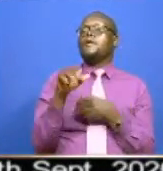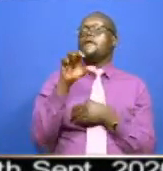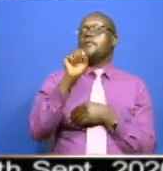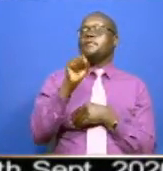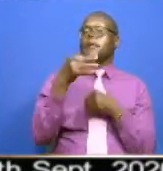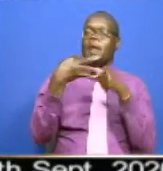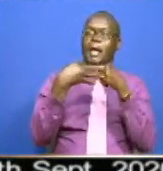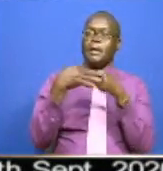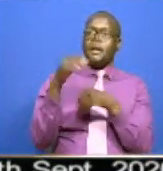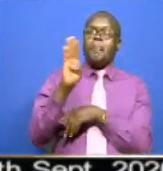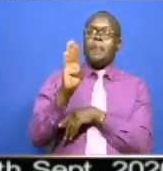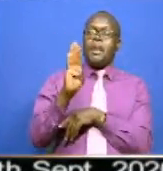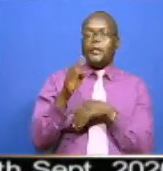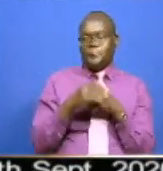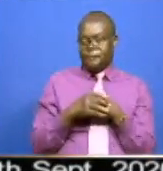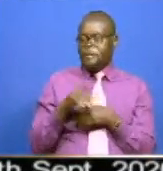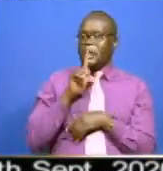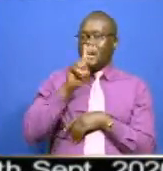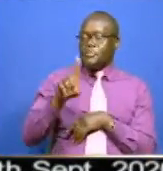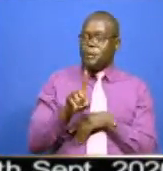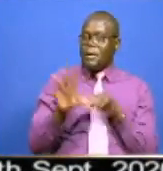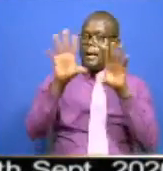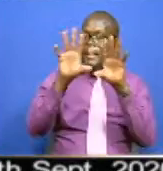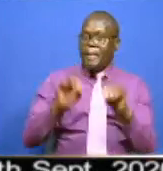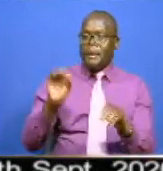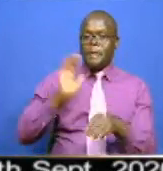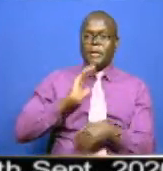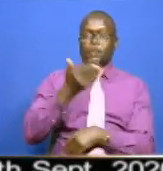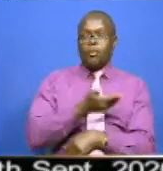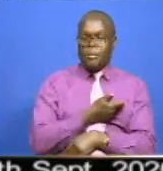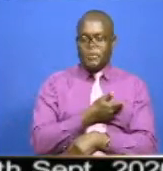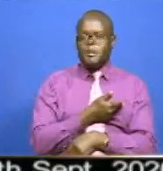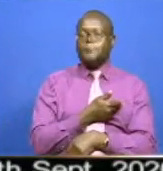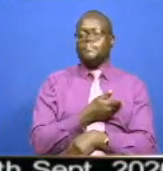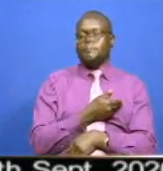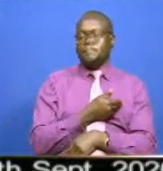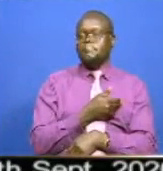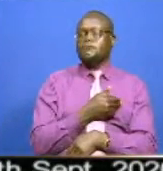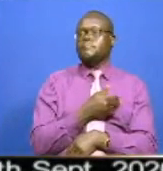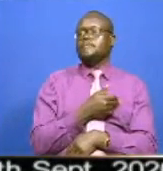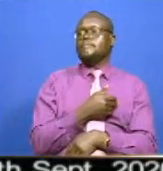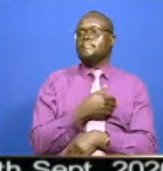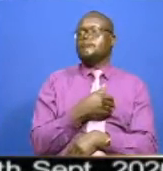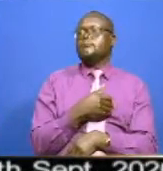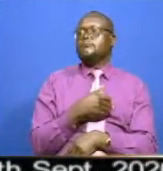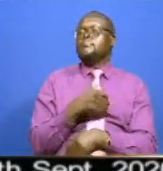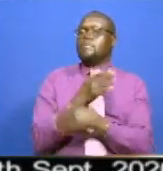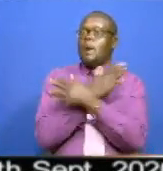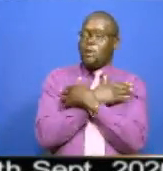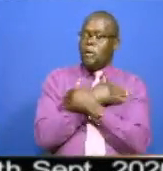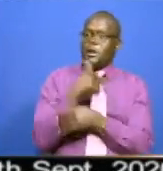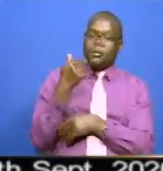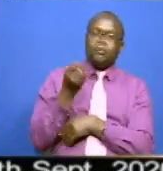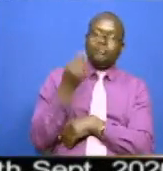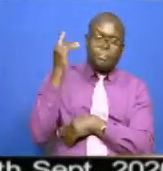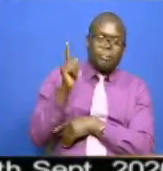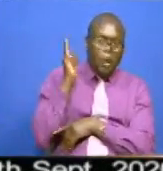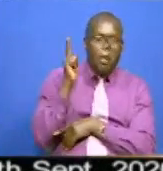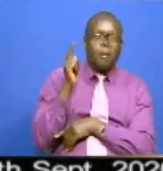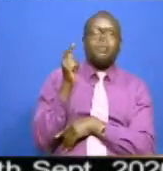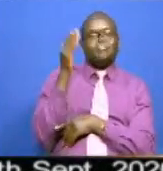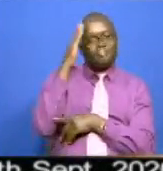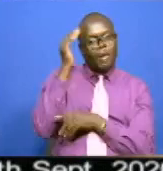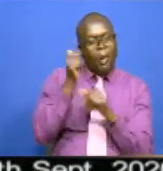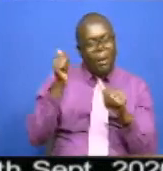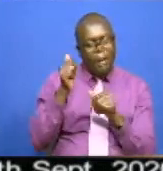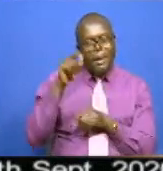billion. I'm sure Budget Appropriation Committee and my colleagues who have got legal mind